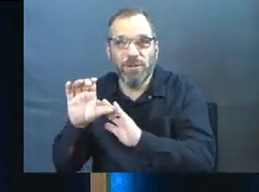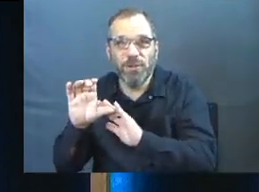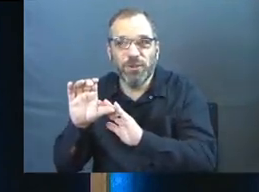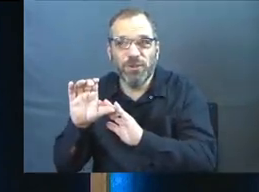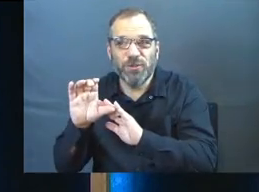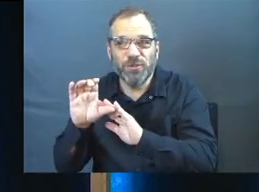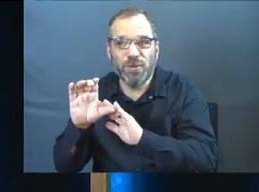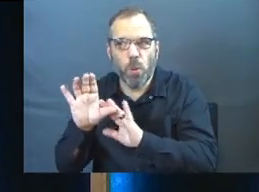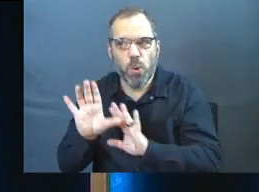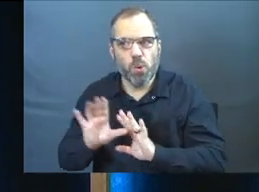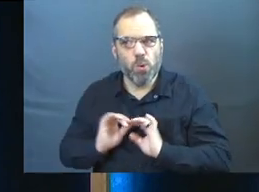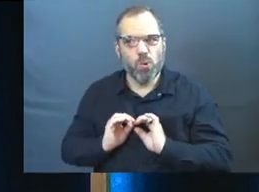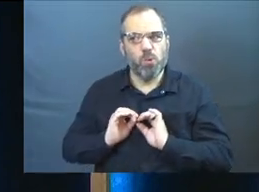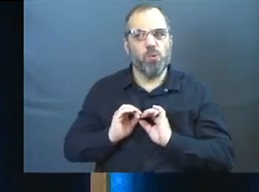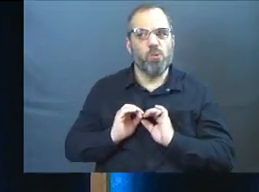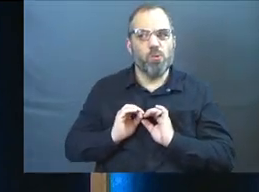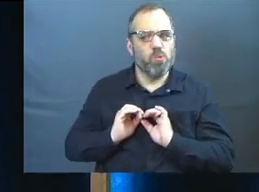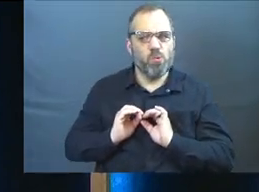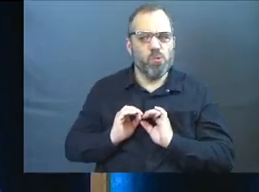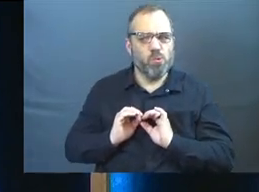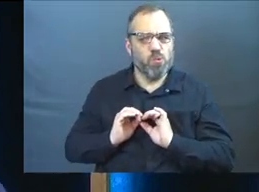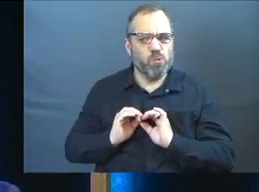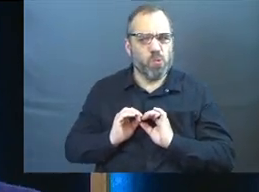maybe you should slow down.